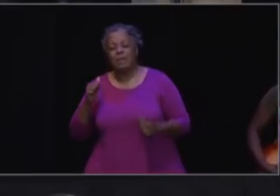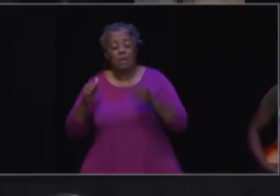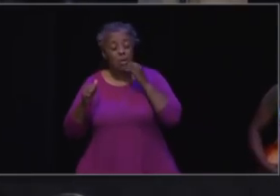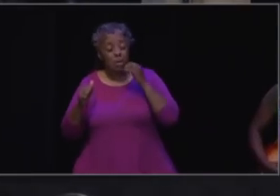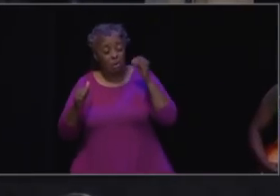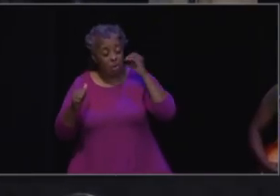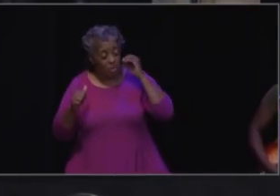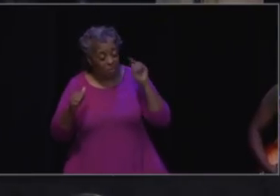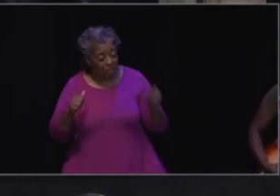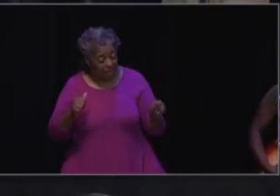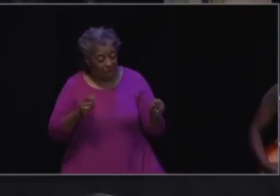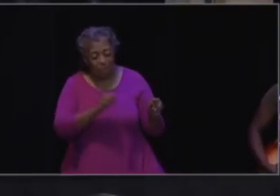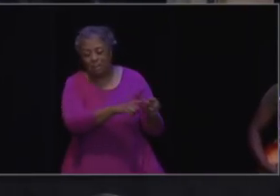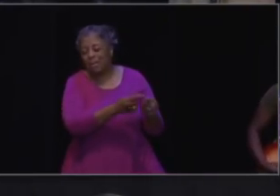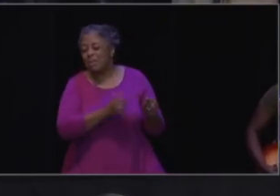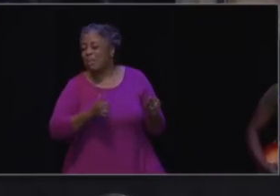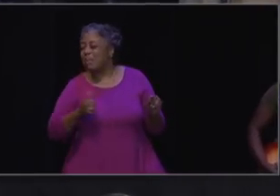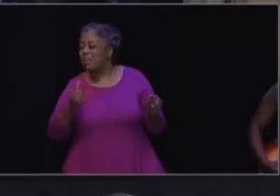home.